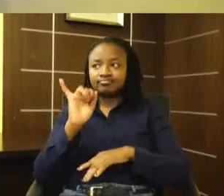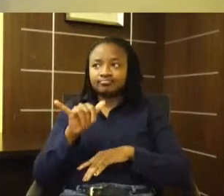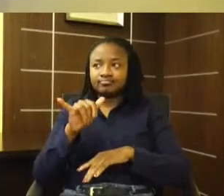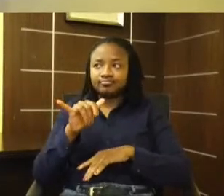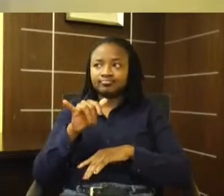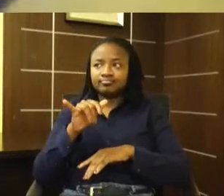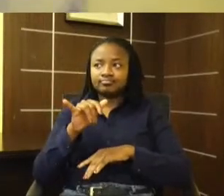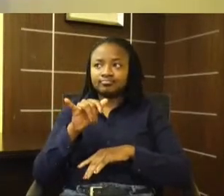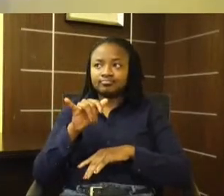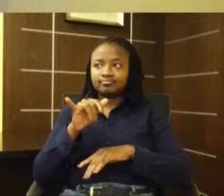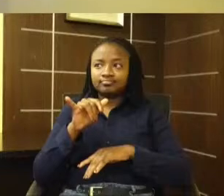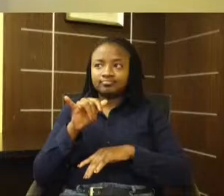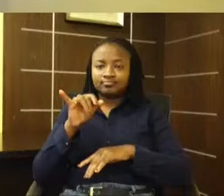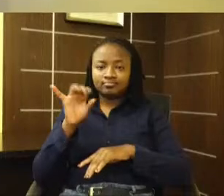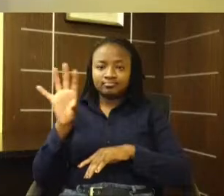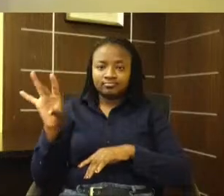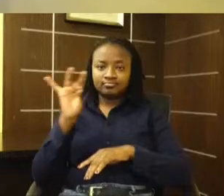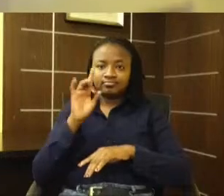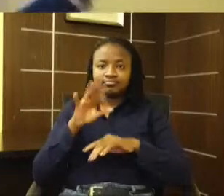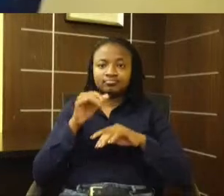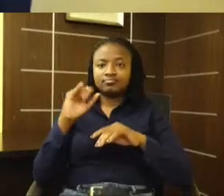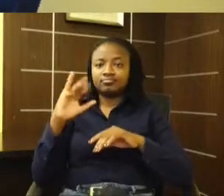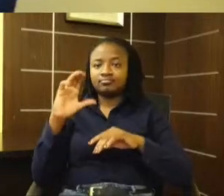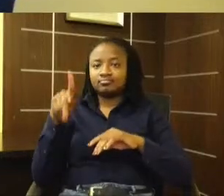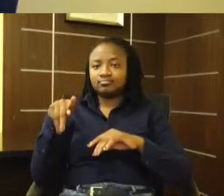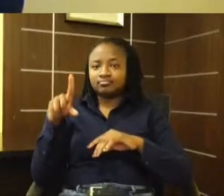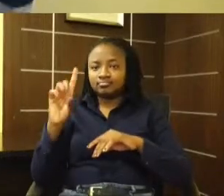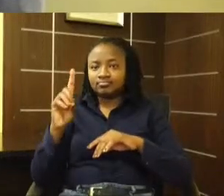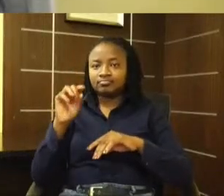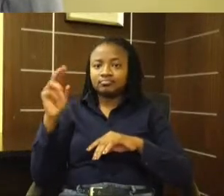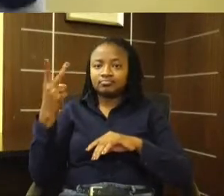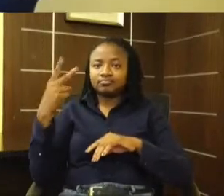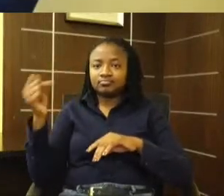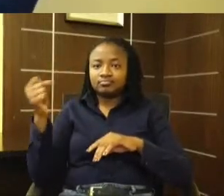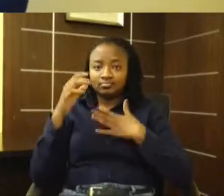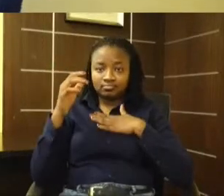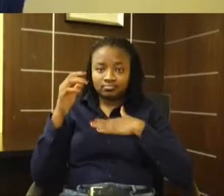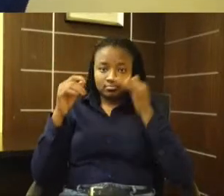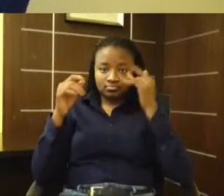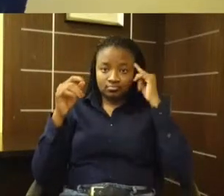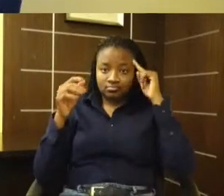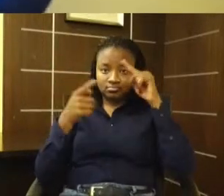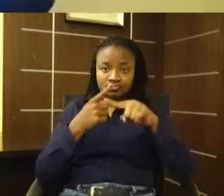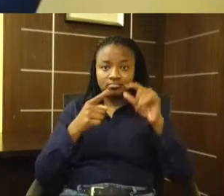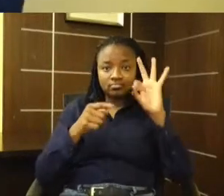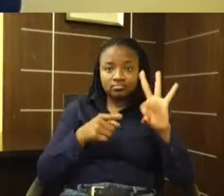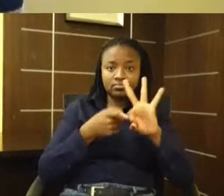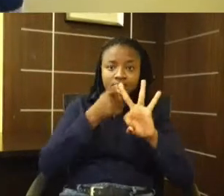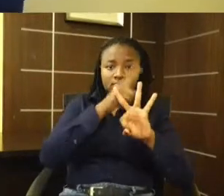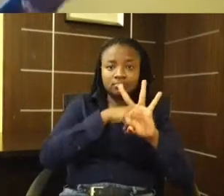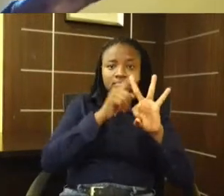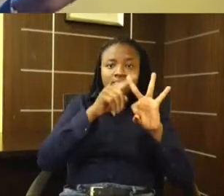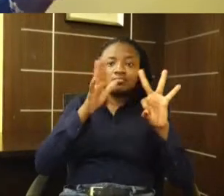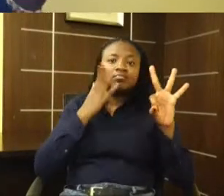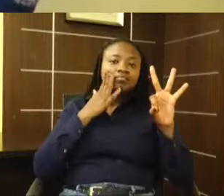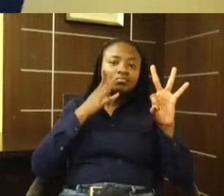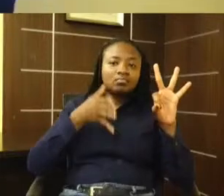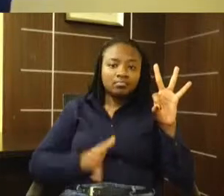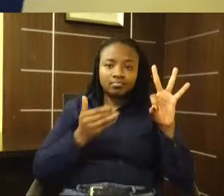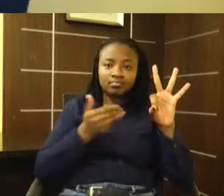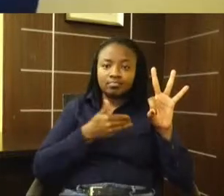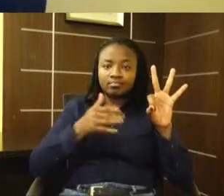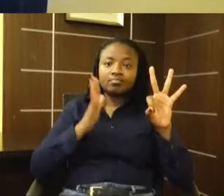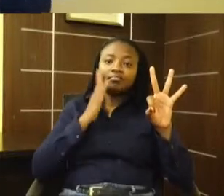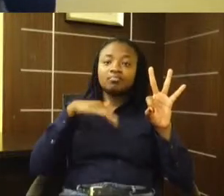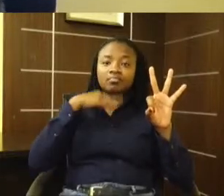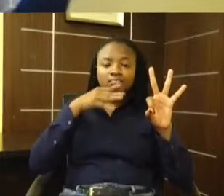the ICPD 25. And our 3 goals are reduction of the maternal mortality, unmet need for family